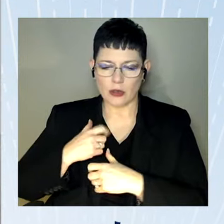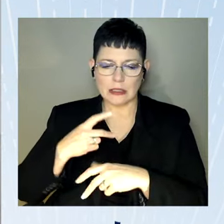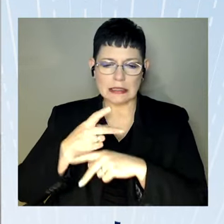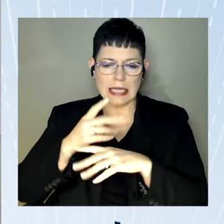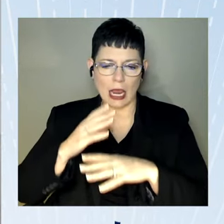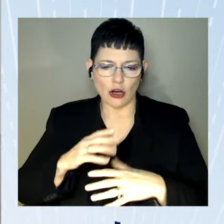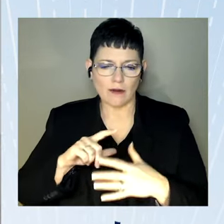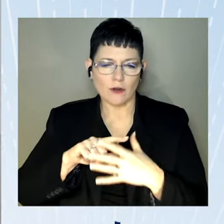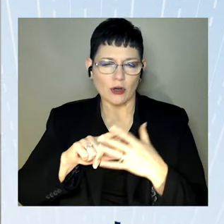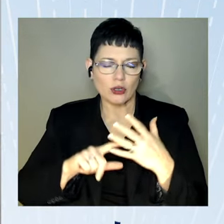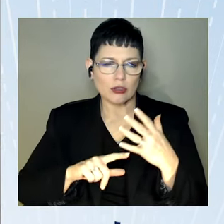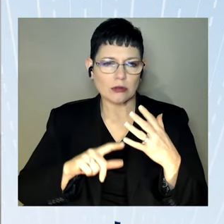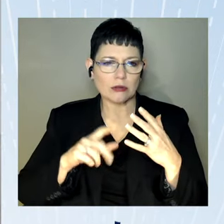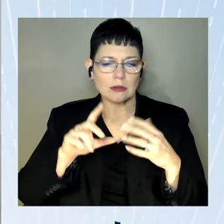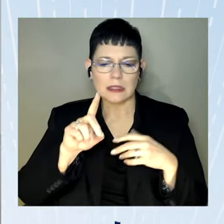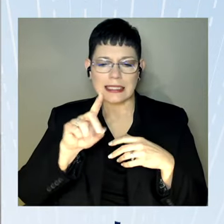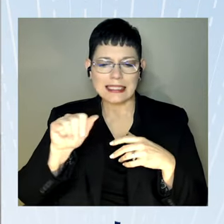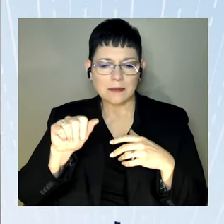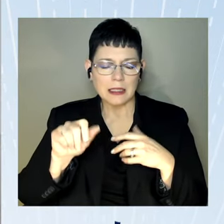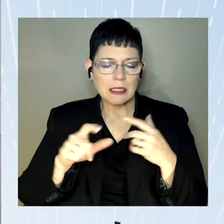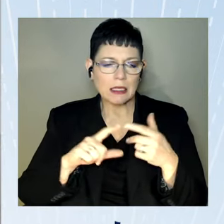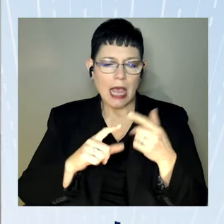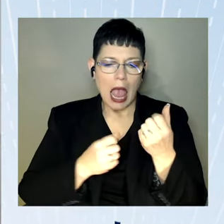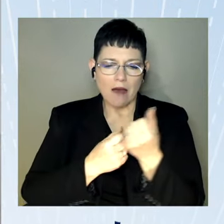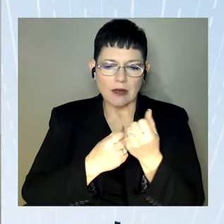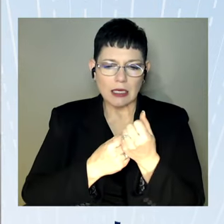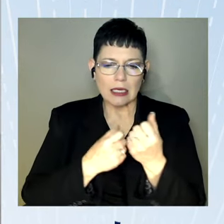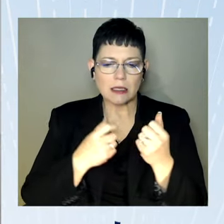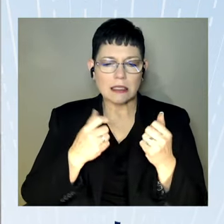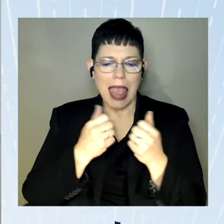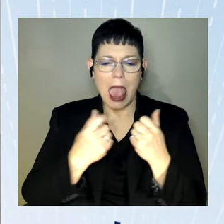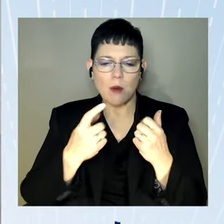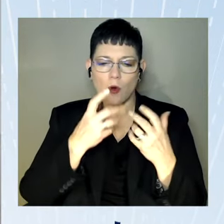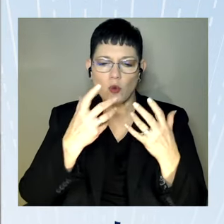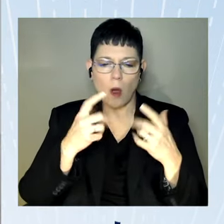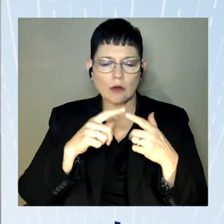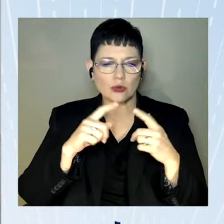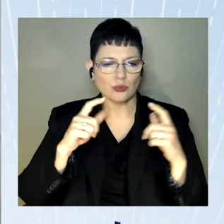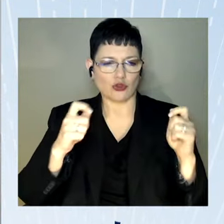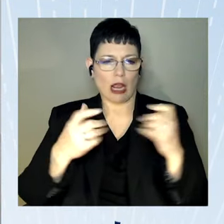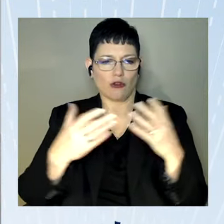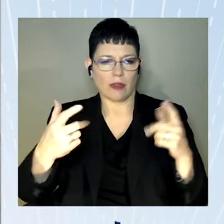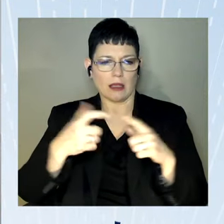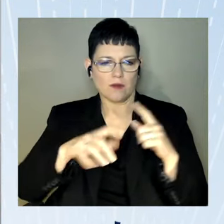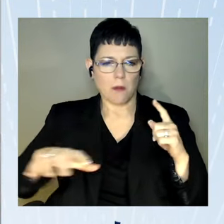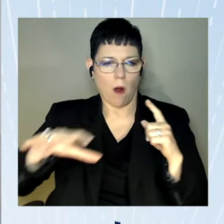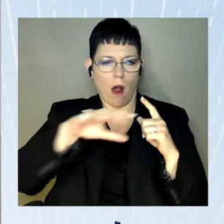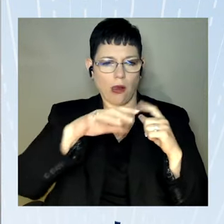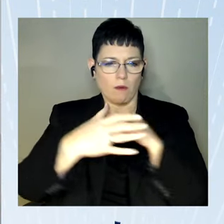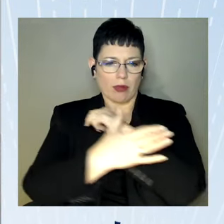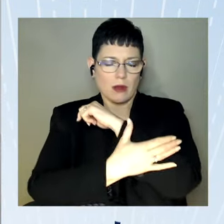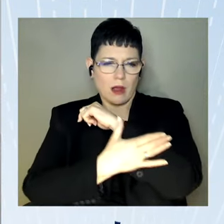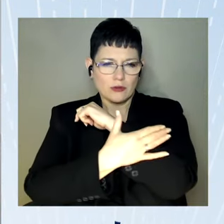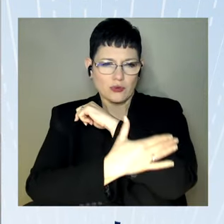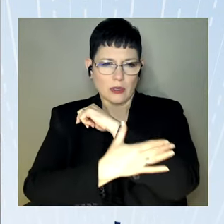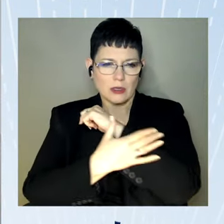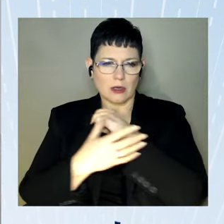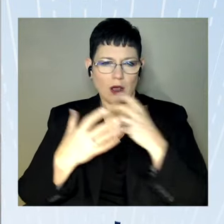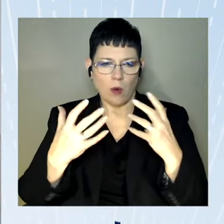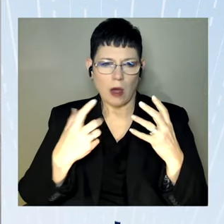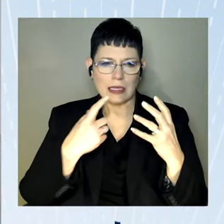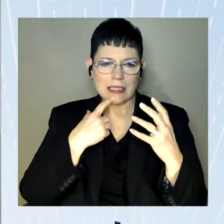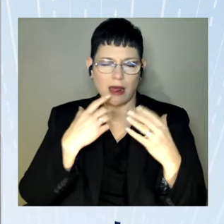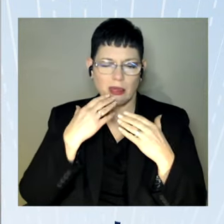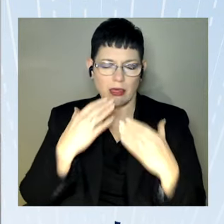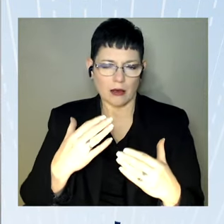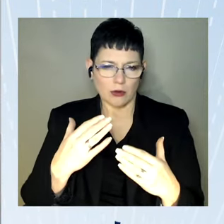aging advocates and change makers from all across the country in this room, tuning in from around the country, just want to say thank you.